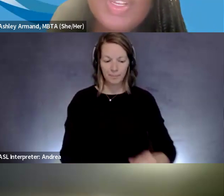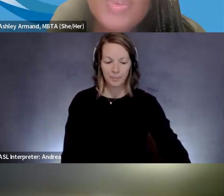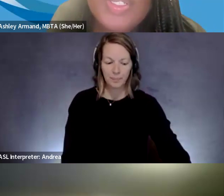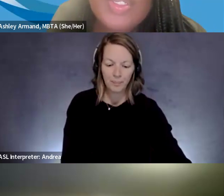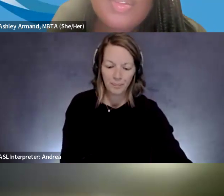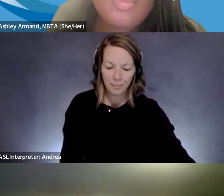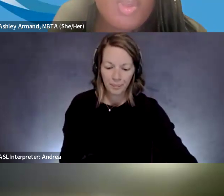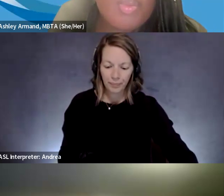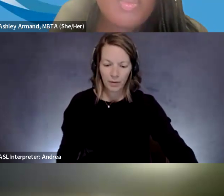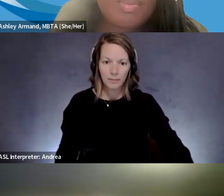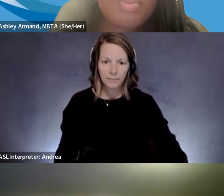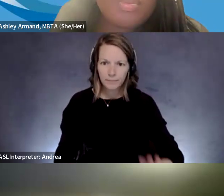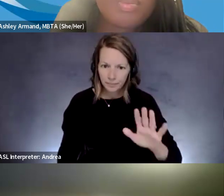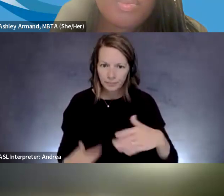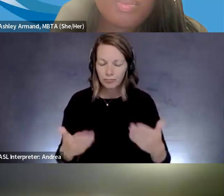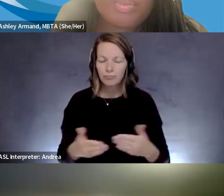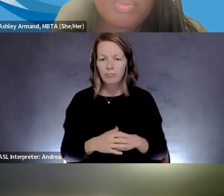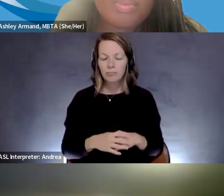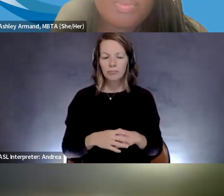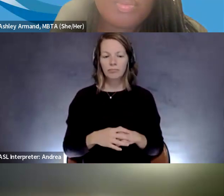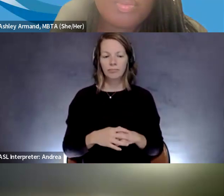Our next question. Go ahead, please.